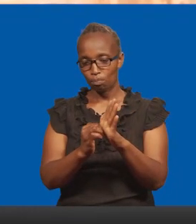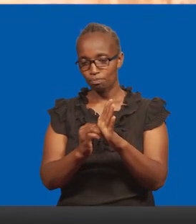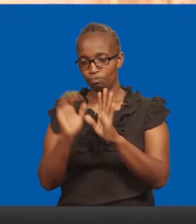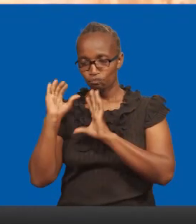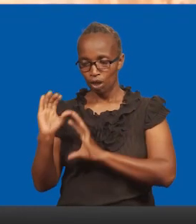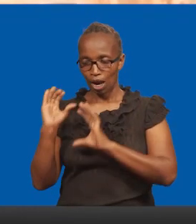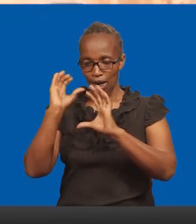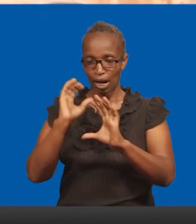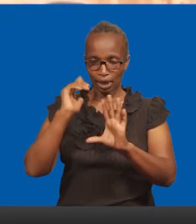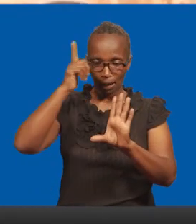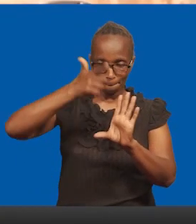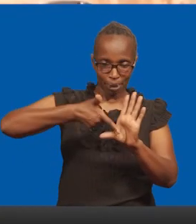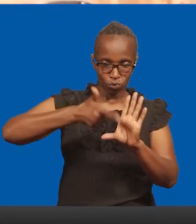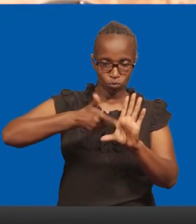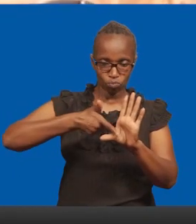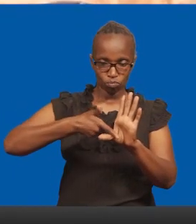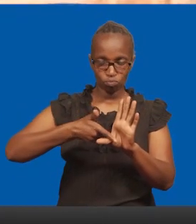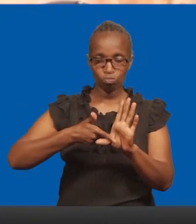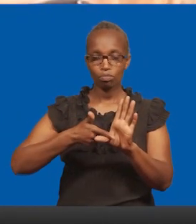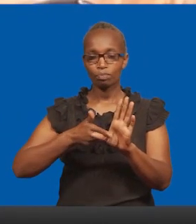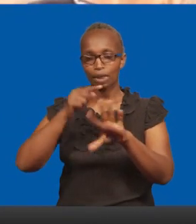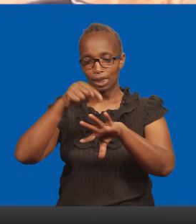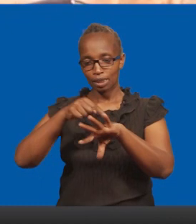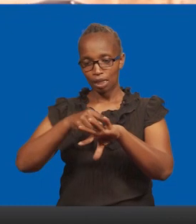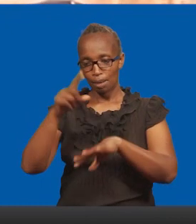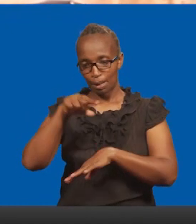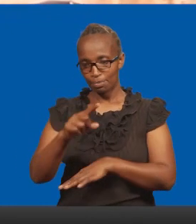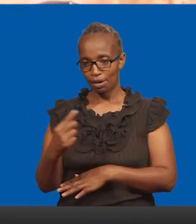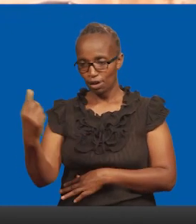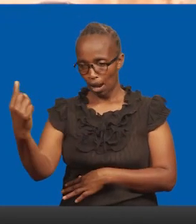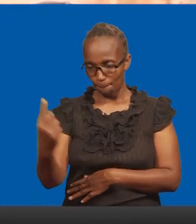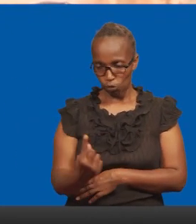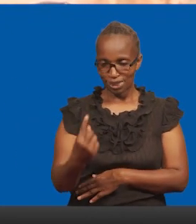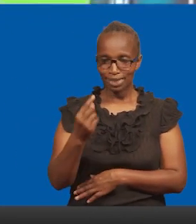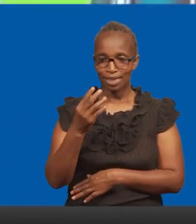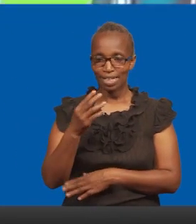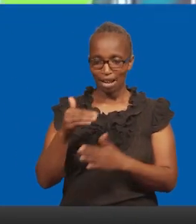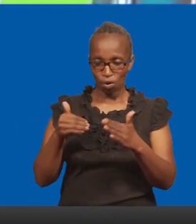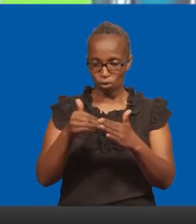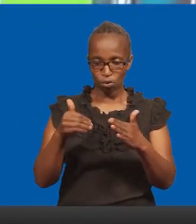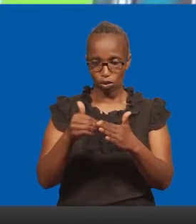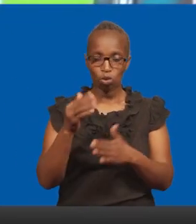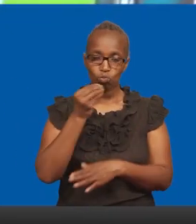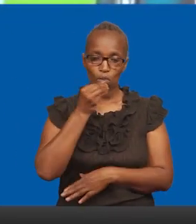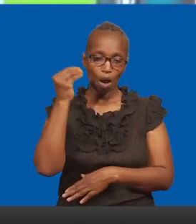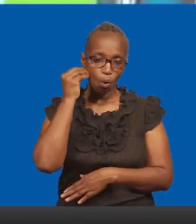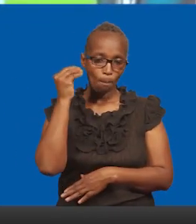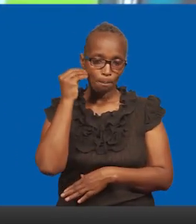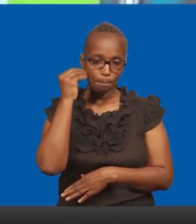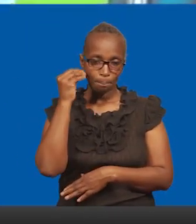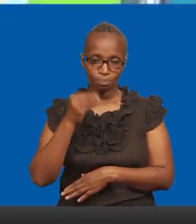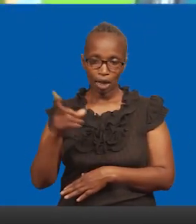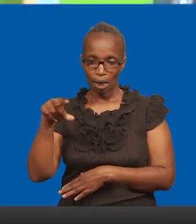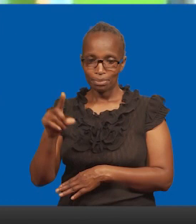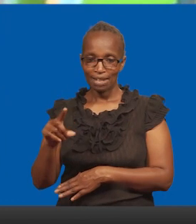carrying petrol and an axe. Whenever he approaches an homestead,